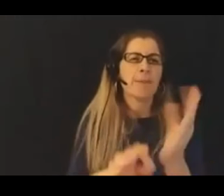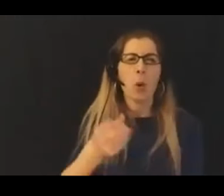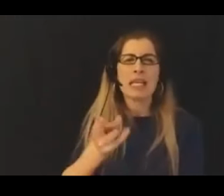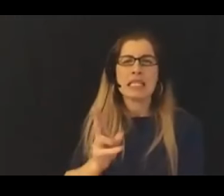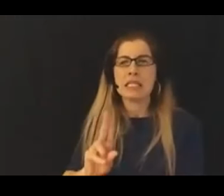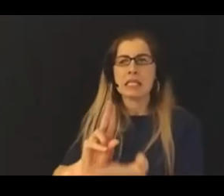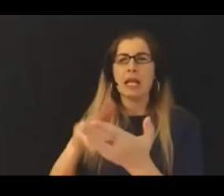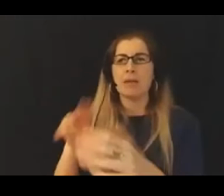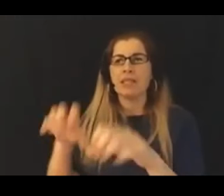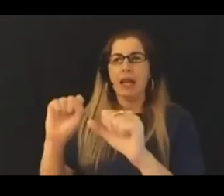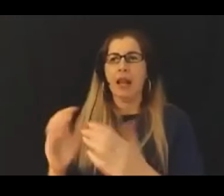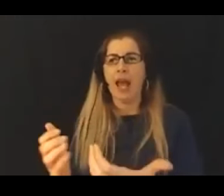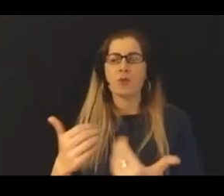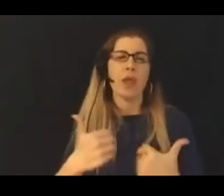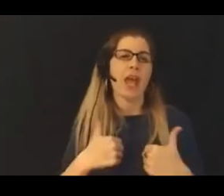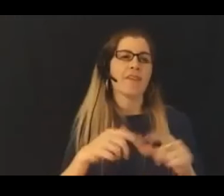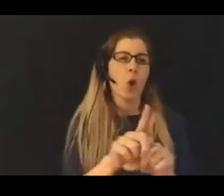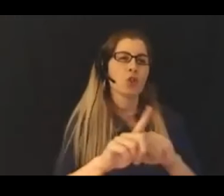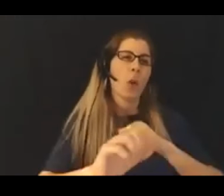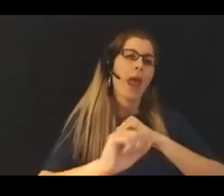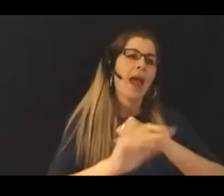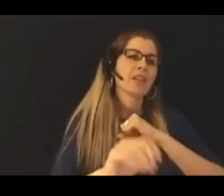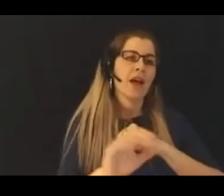had our flyers that we sent out to people